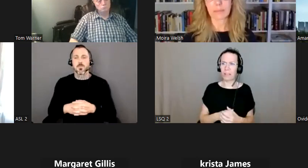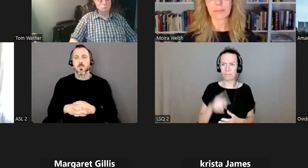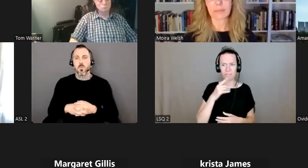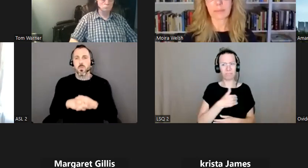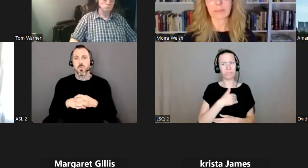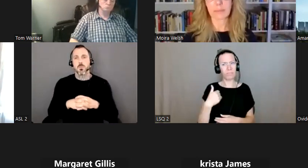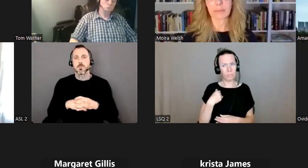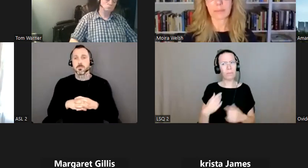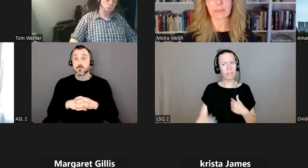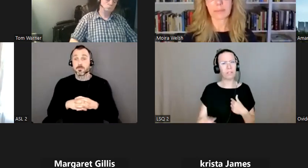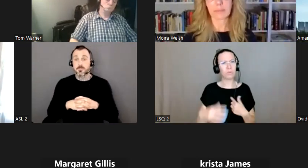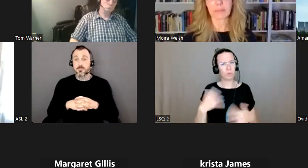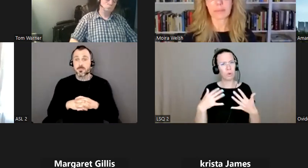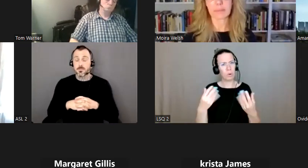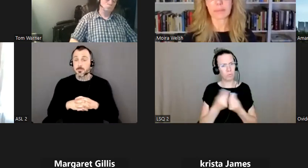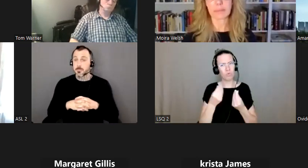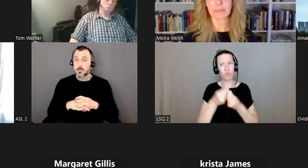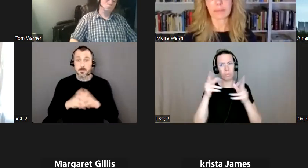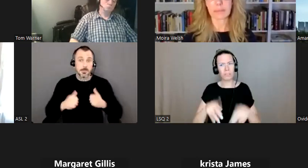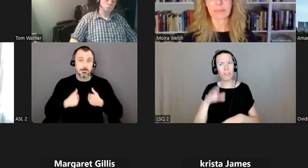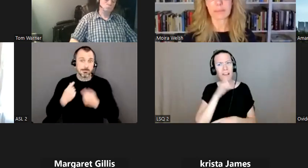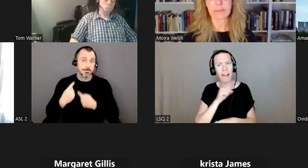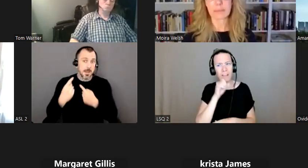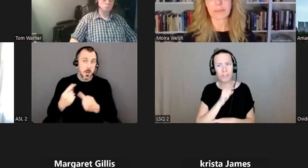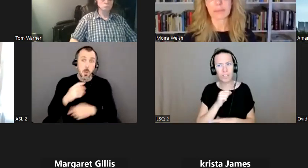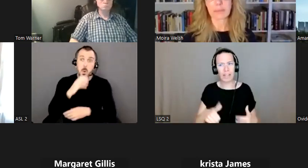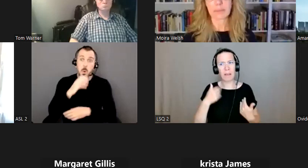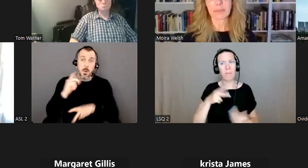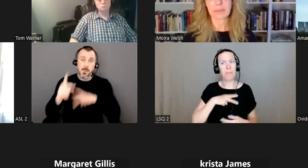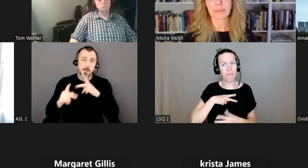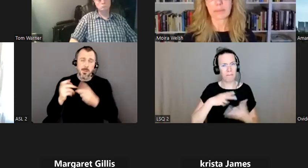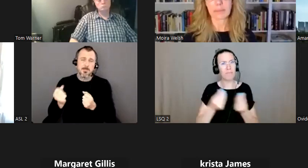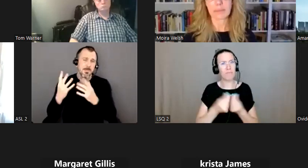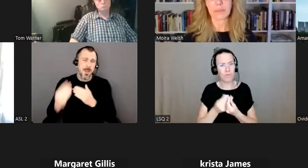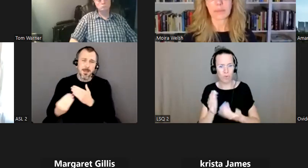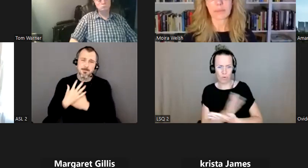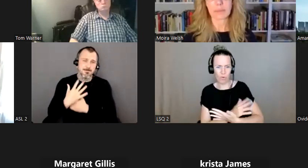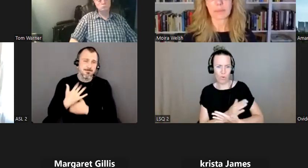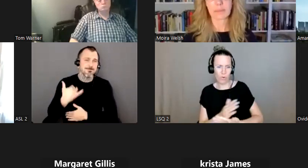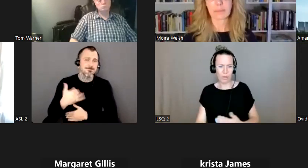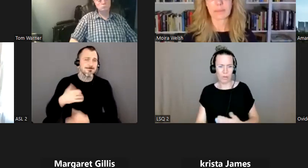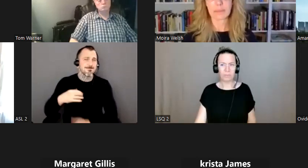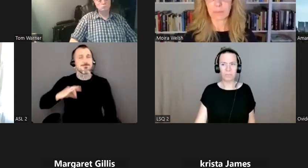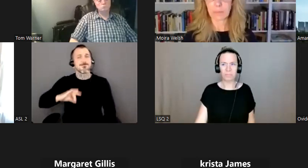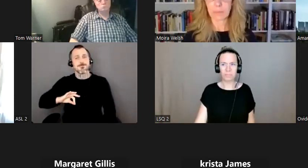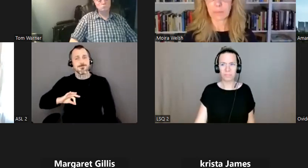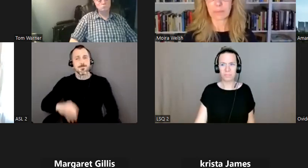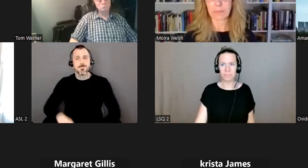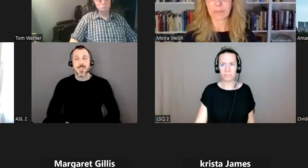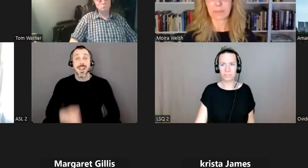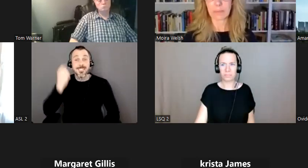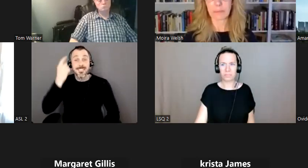people in my life over much of my life. And now, of course, I'm not a kid anymore.